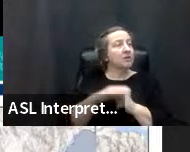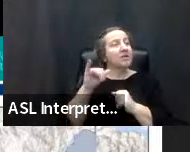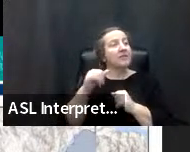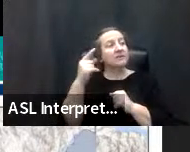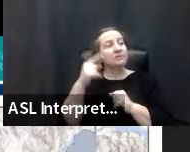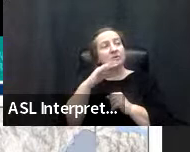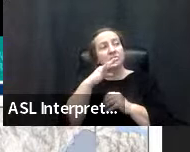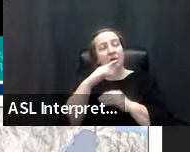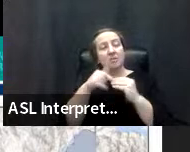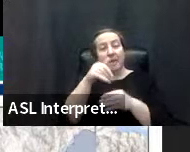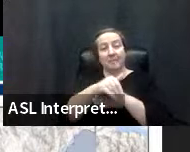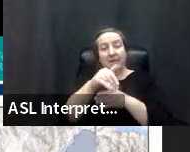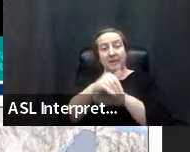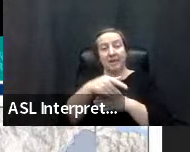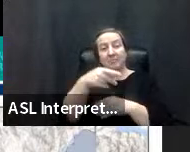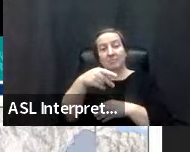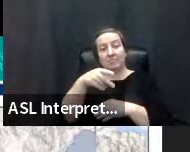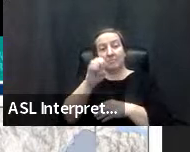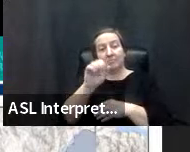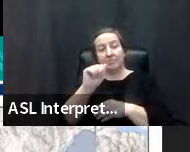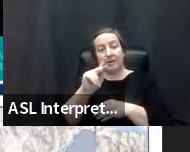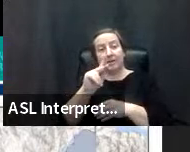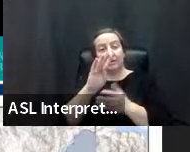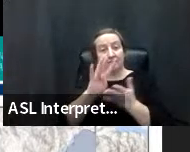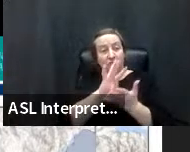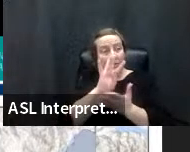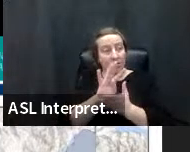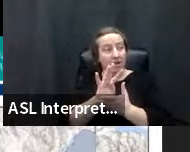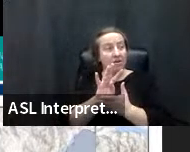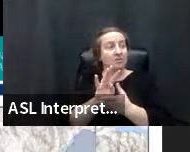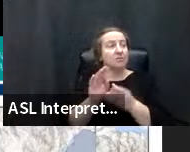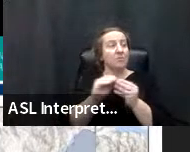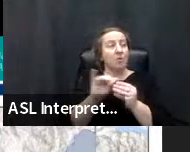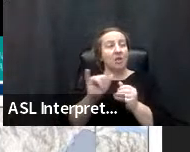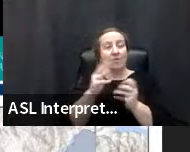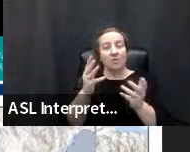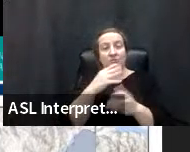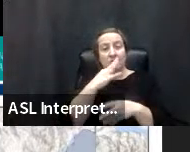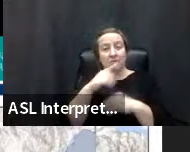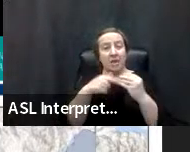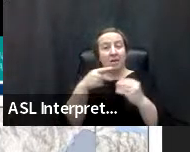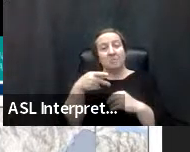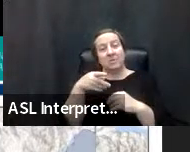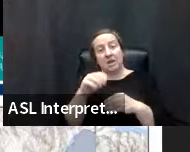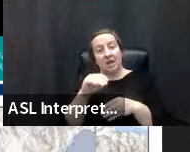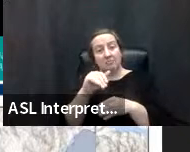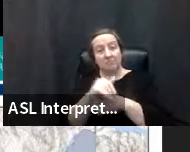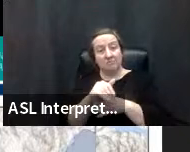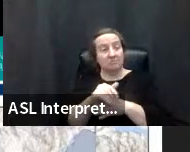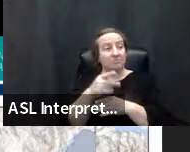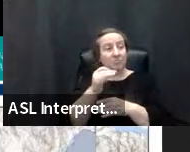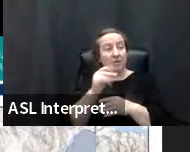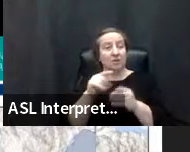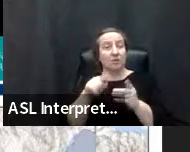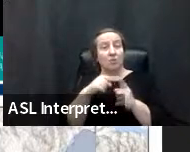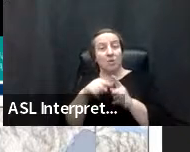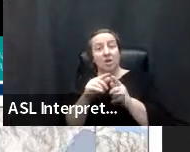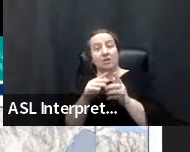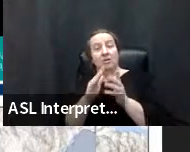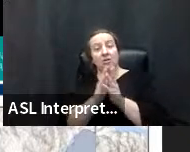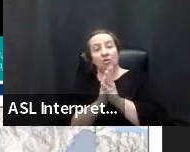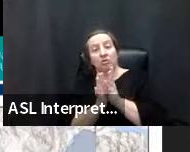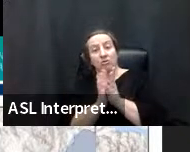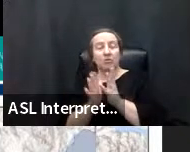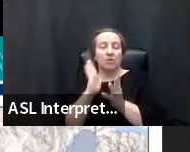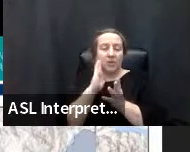gets into the PM peak 4 hours. So this would get more out of what you're getting at there, Janice. Maybe during the PM peak, where when it's congested, people will avoid